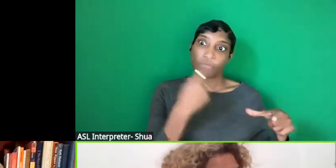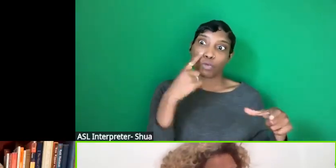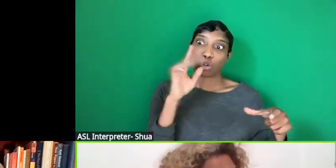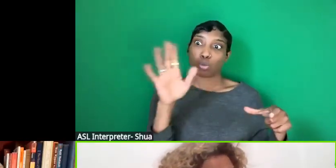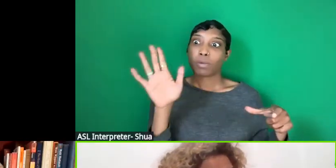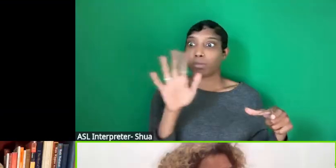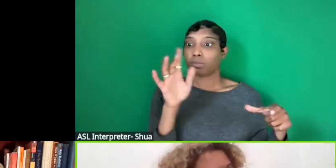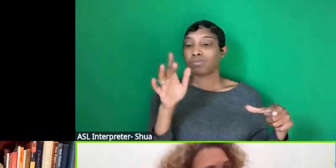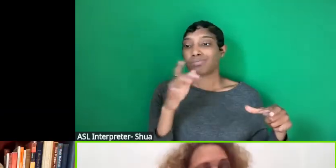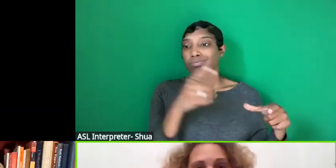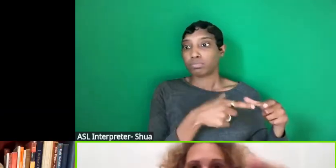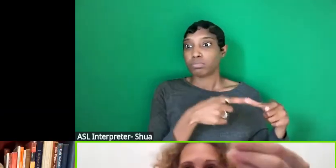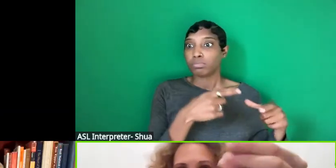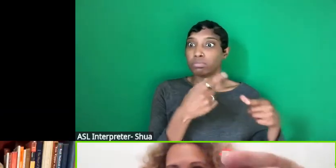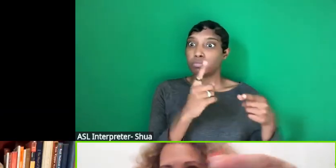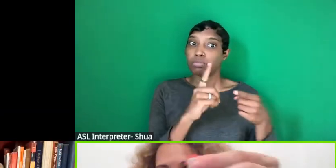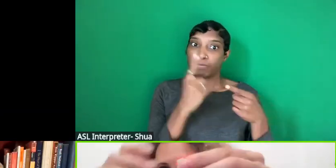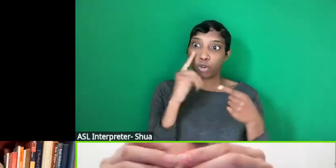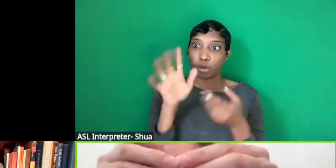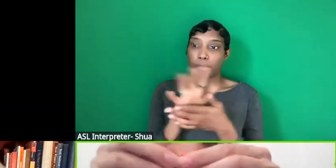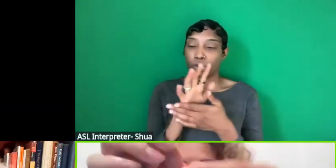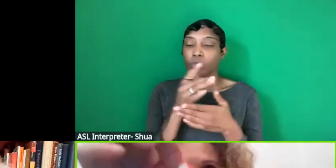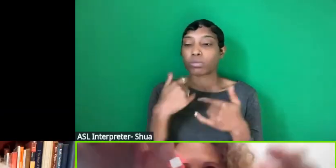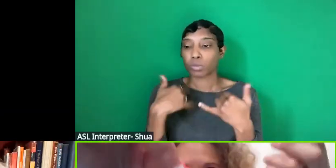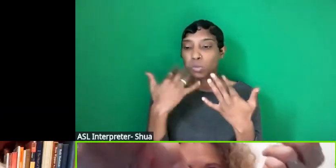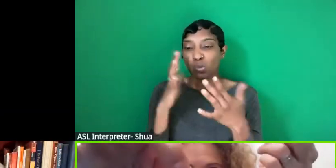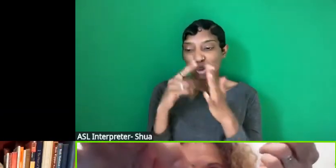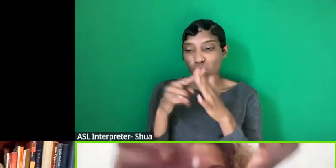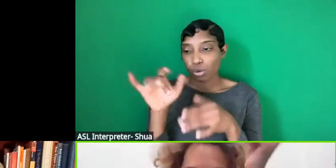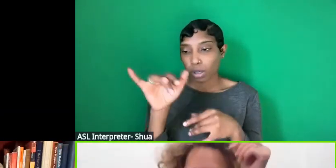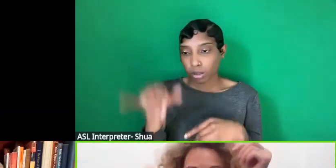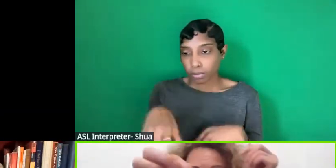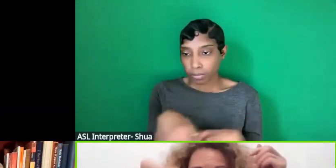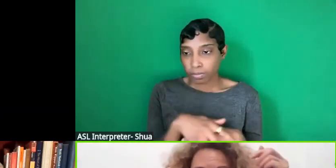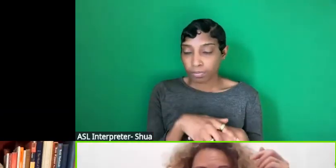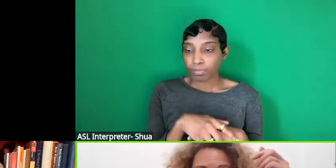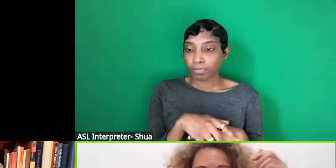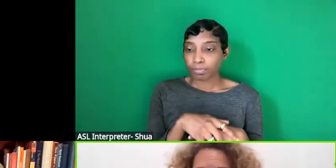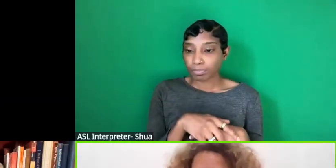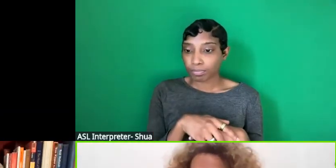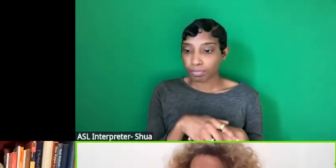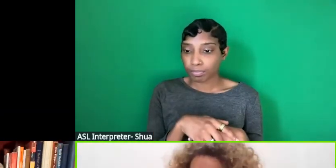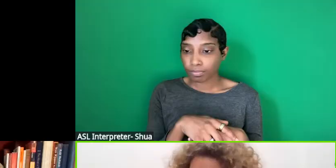put it on my little flower. And I'll also show you here too. I just put that little piece on there.